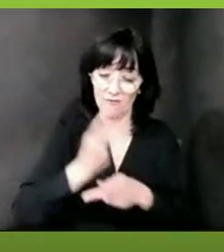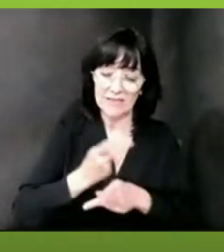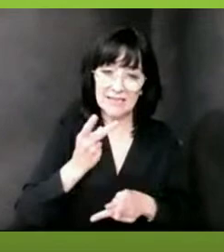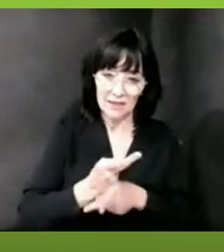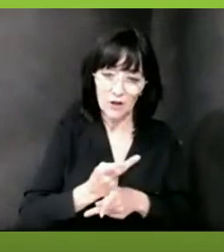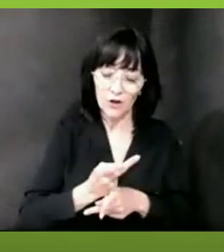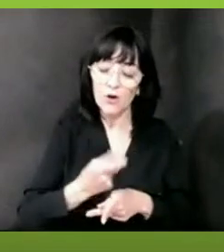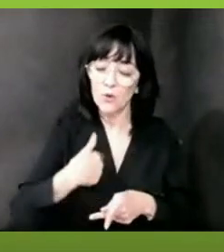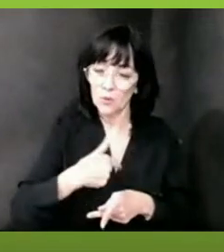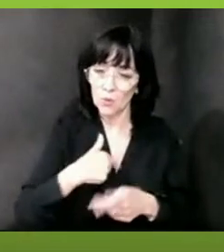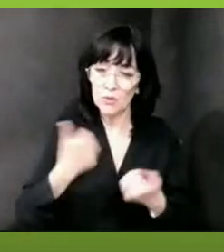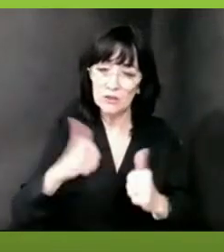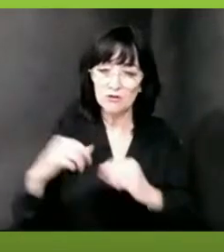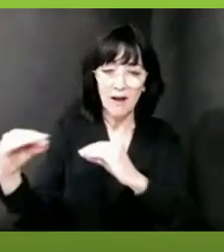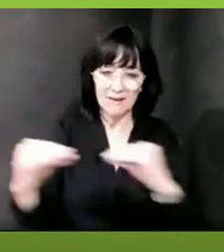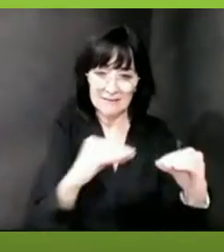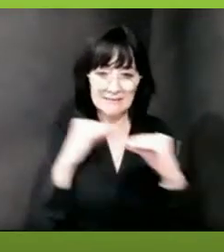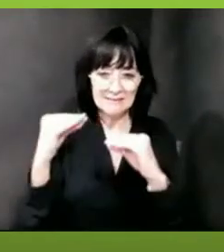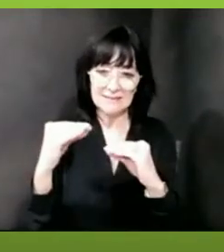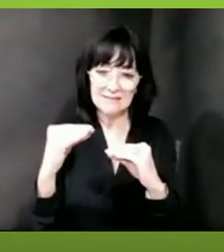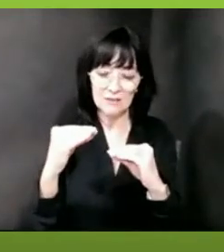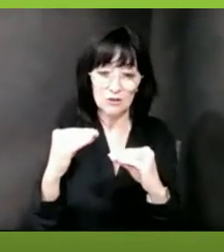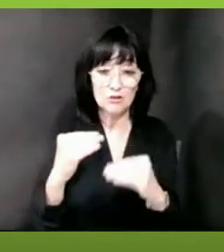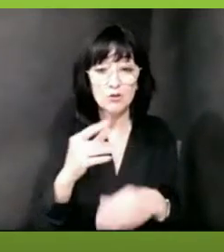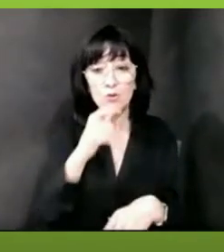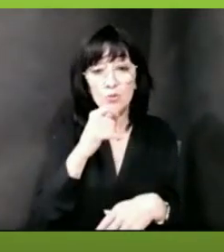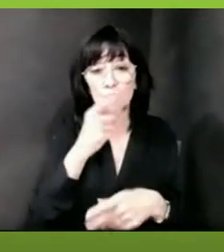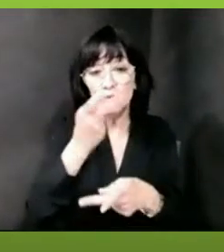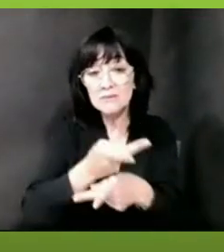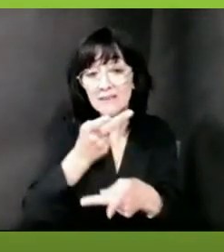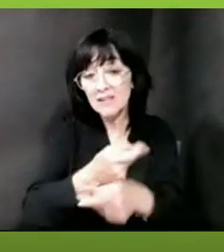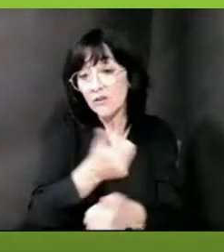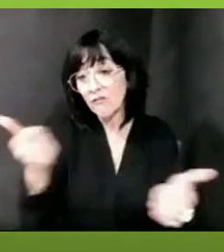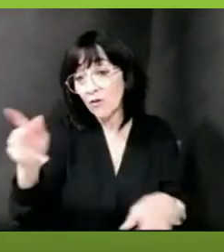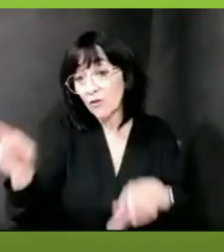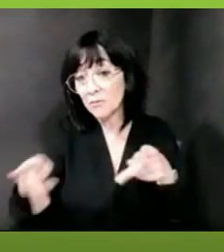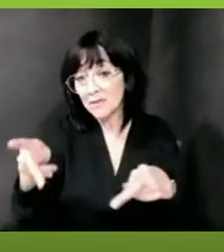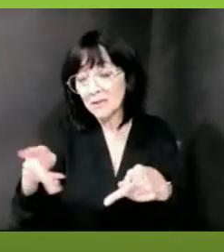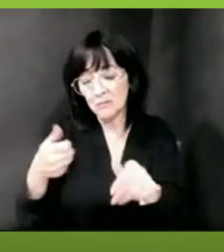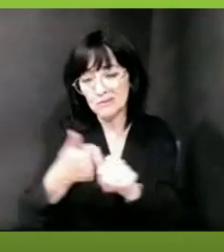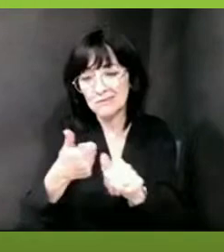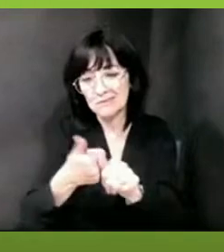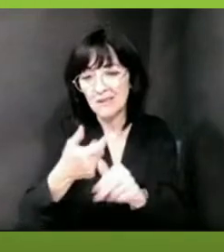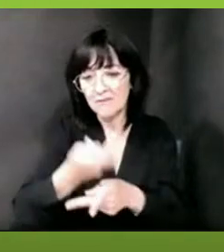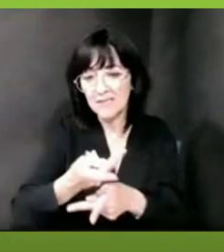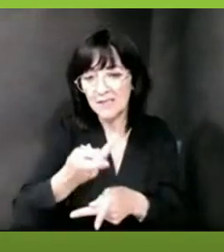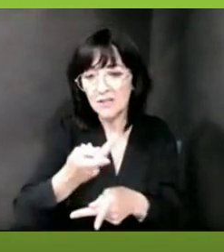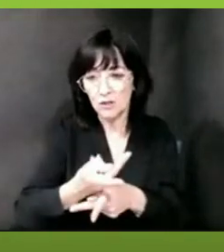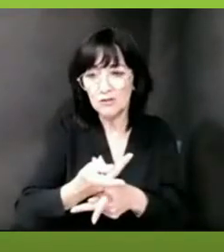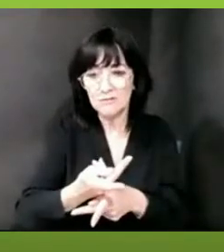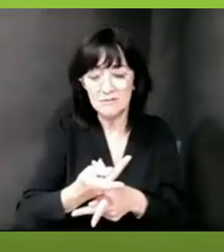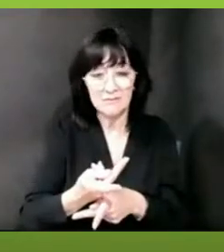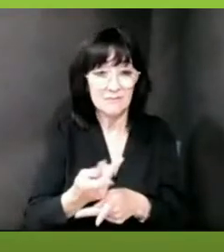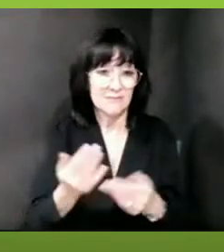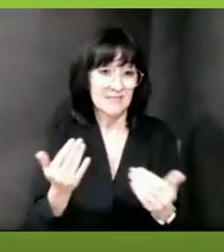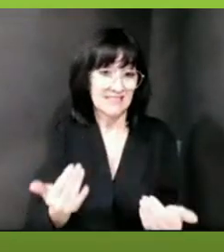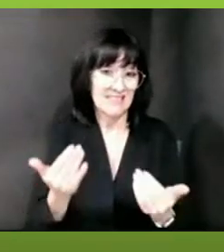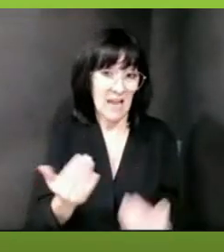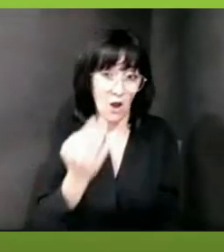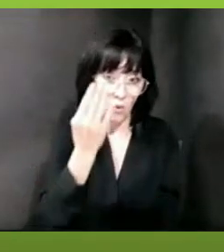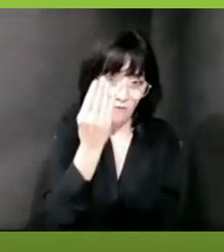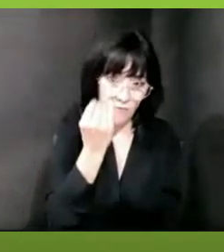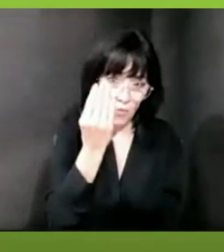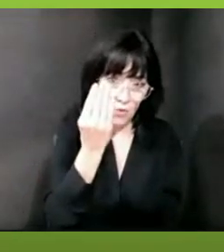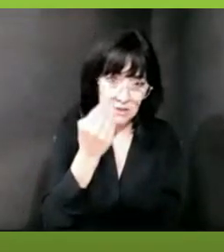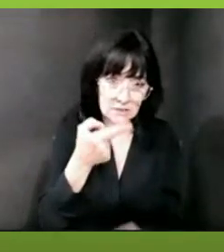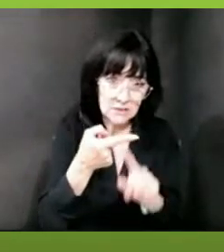self-care. I think more so now towards the end of the pandemic, only because it's been 14 months